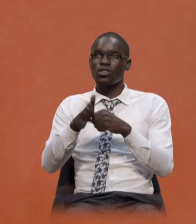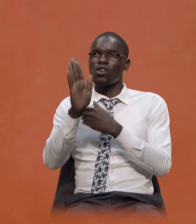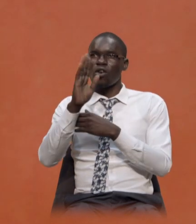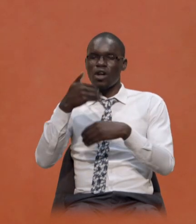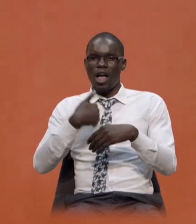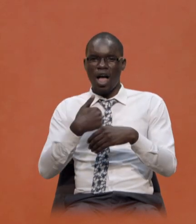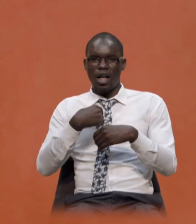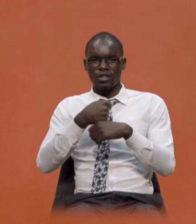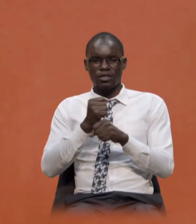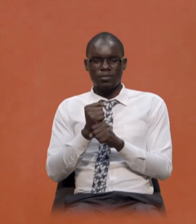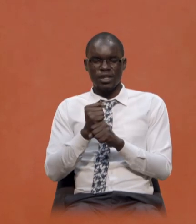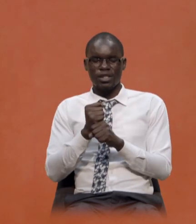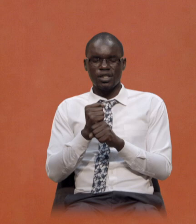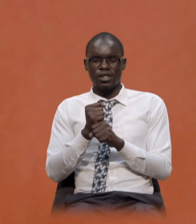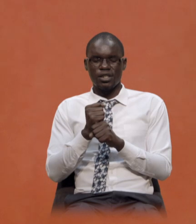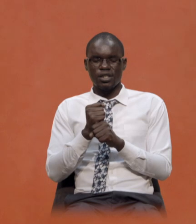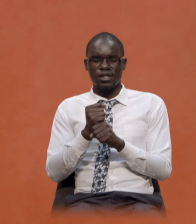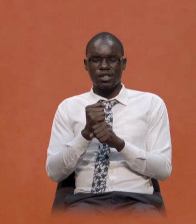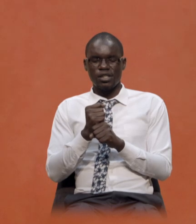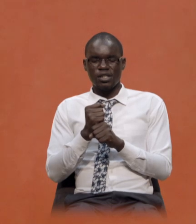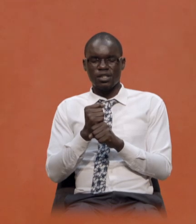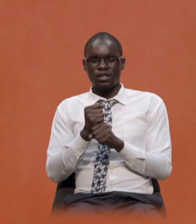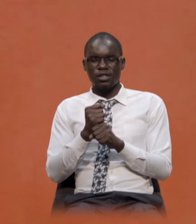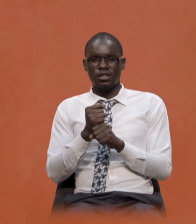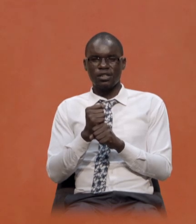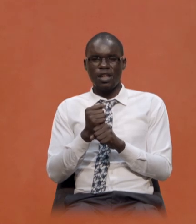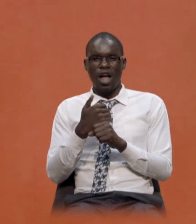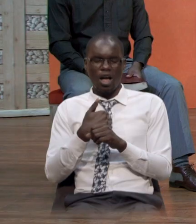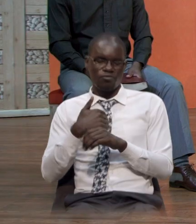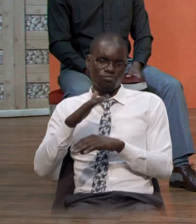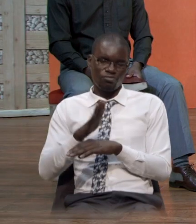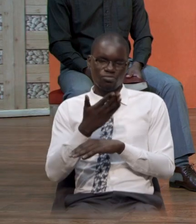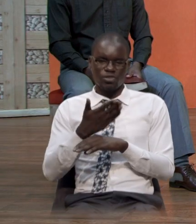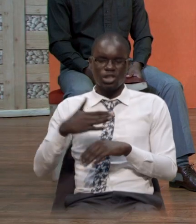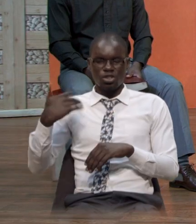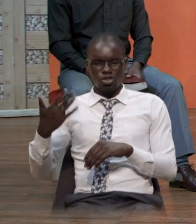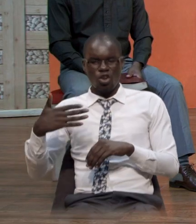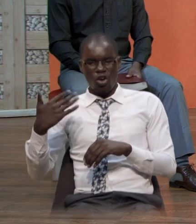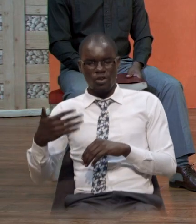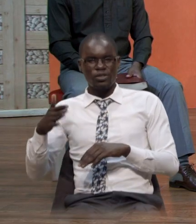verse. It's a song, even. Wanaimbanga, oh, they always sing.